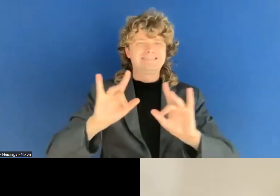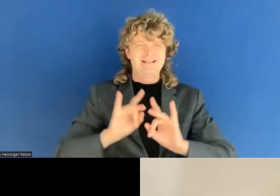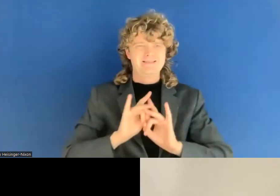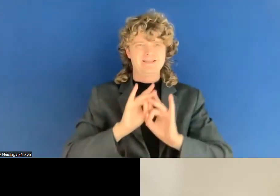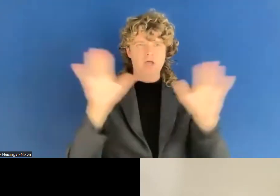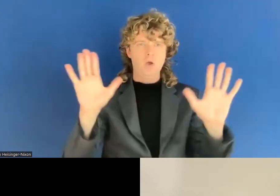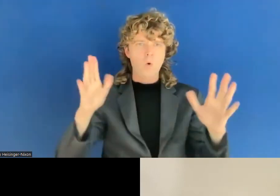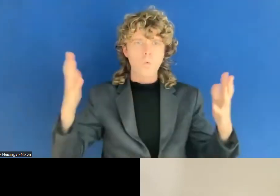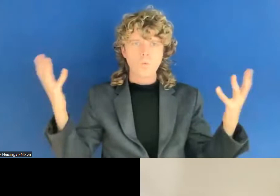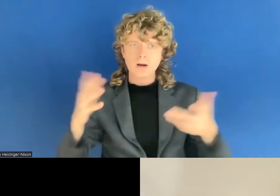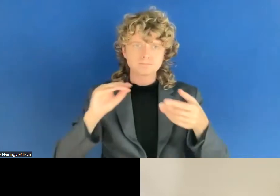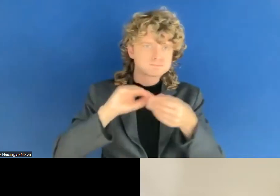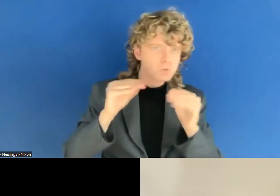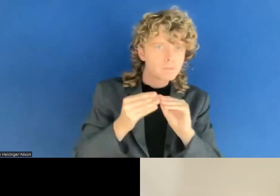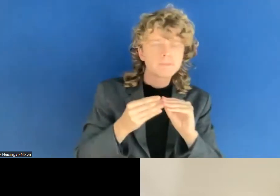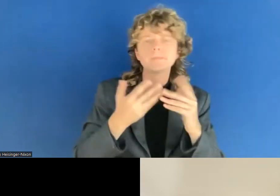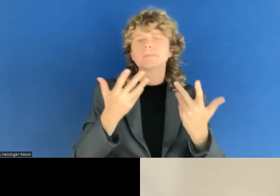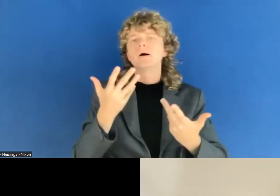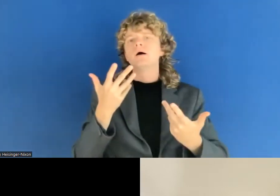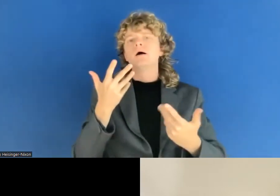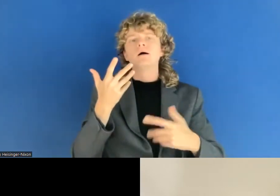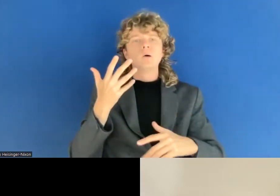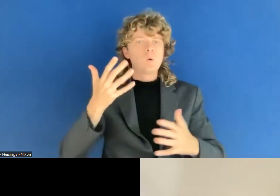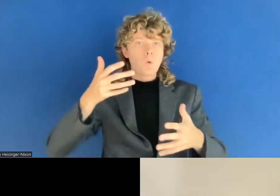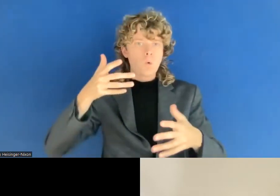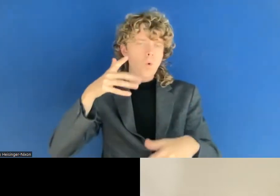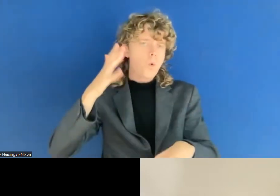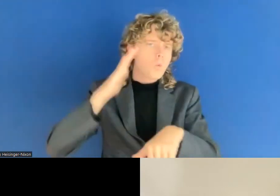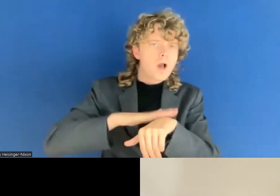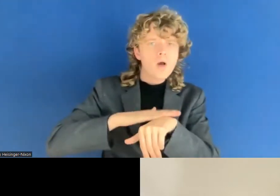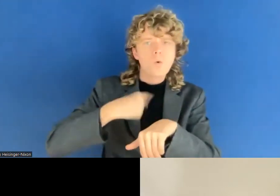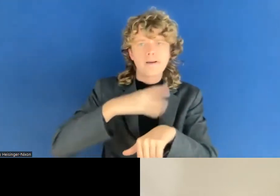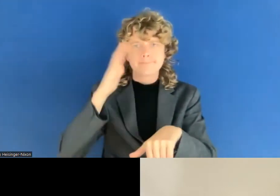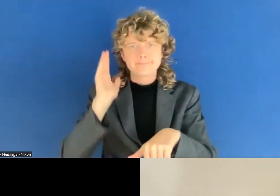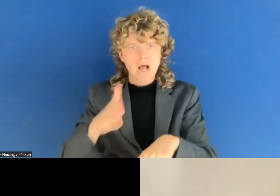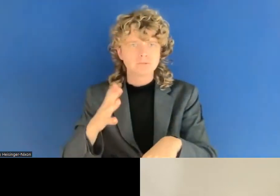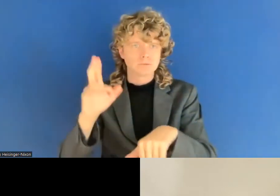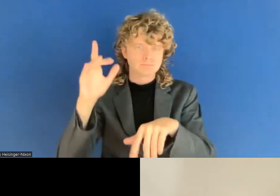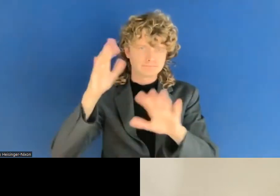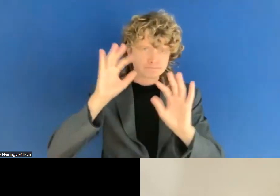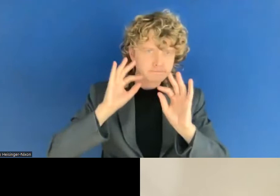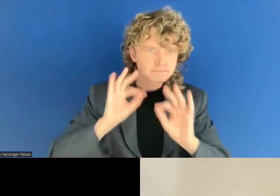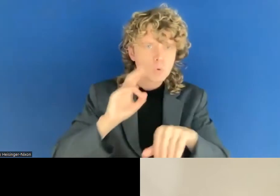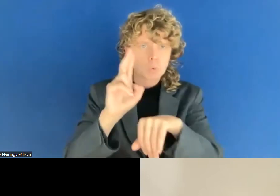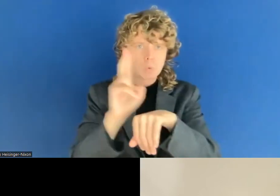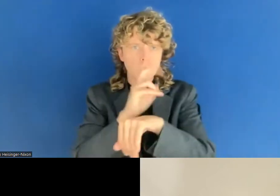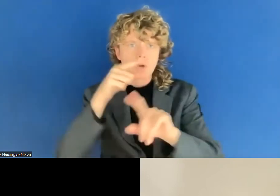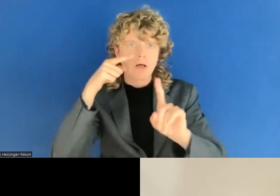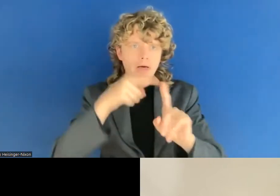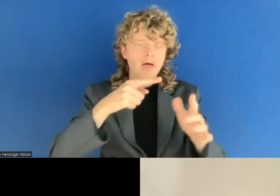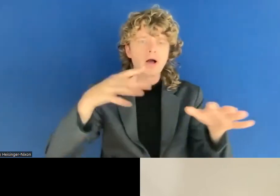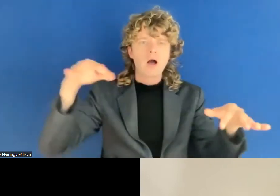and when you have to use each section of the document. So maybe it's not in the standard itself, but you mentioned maybe